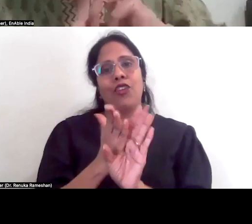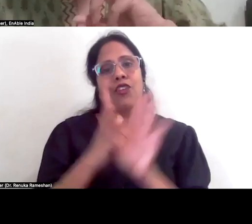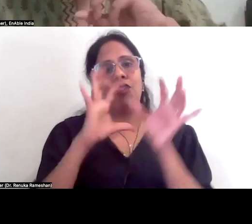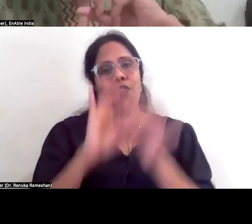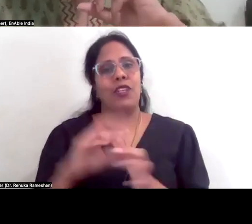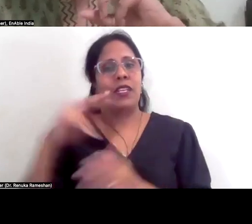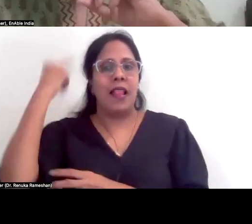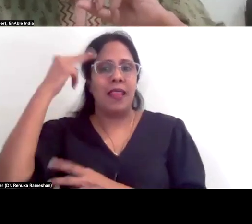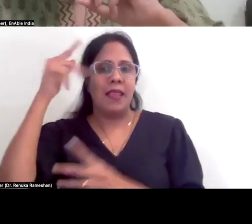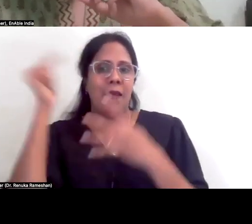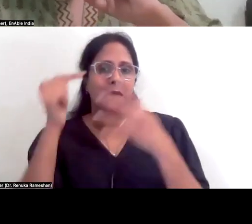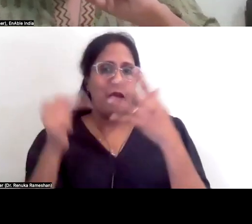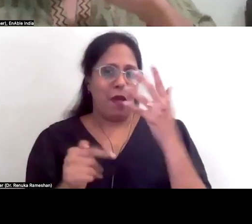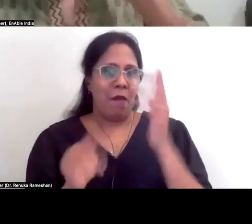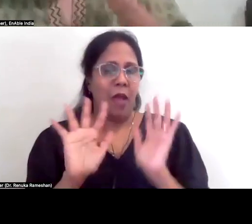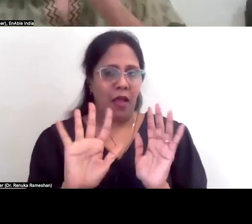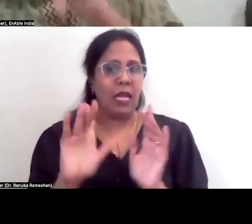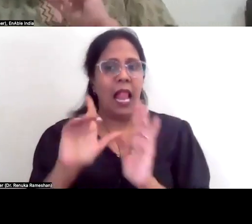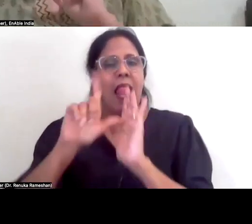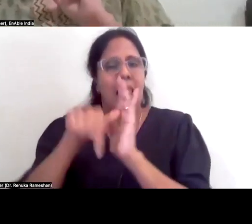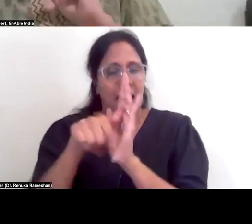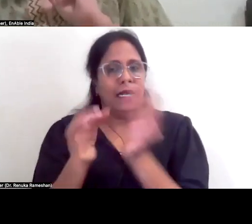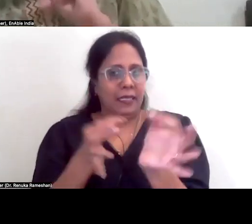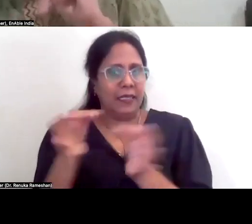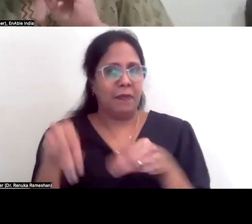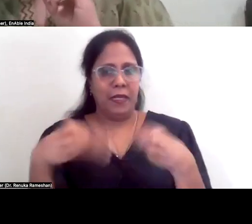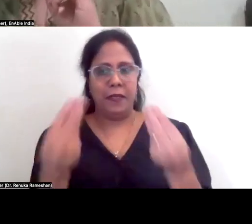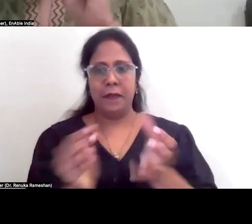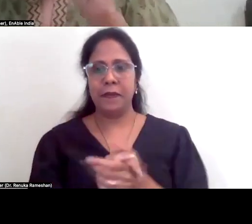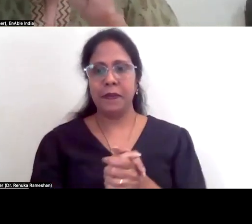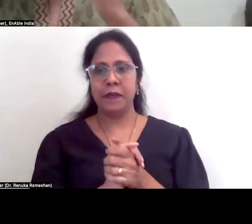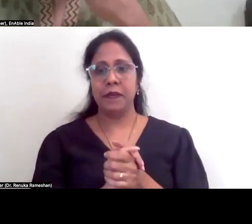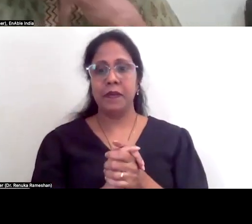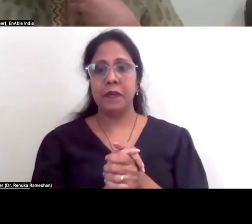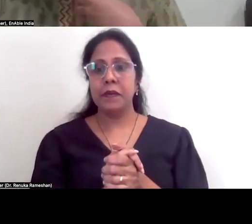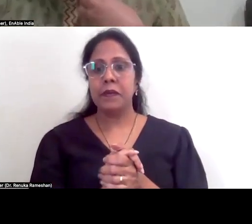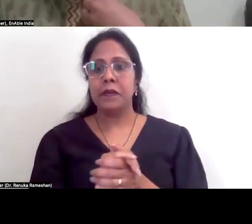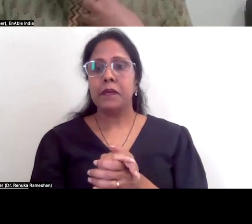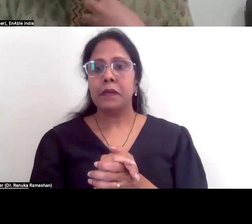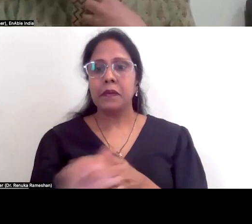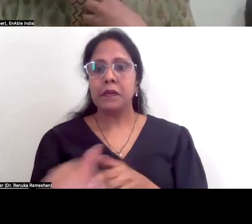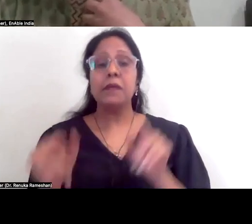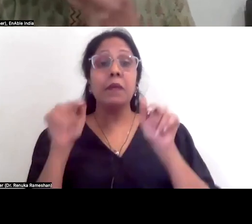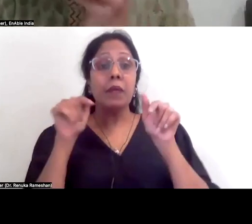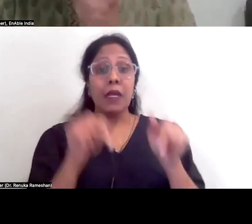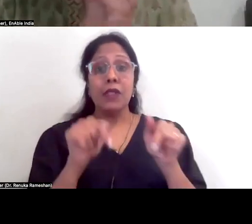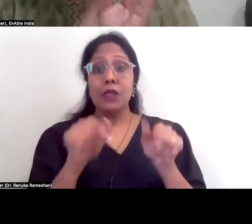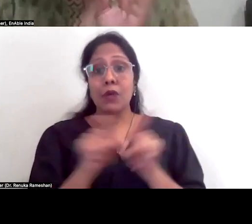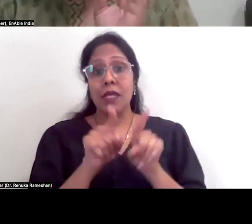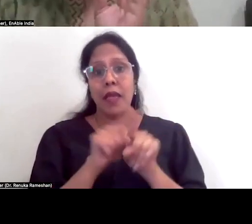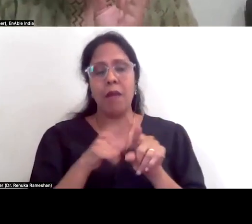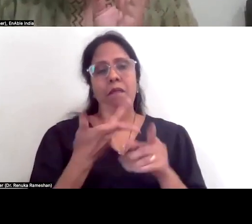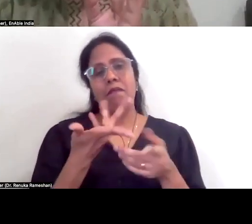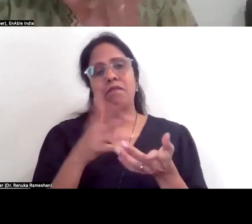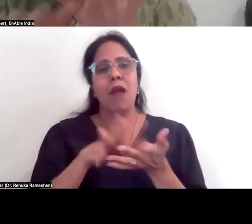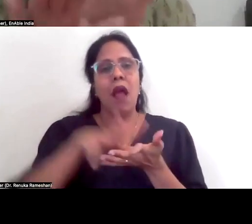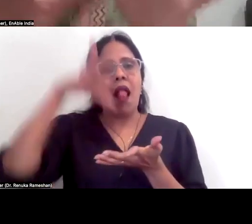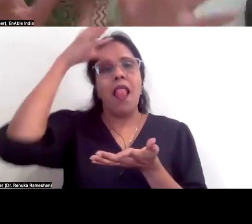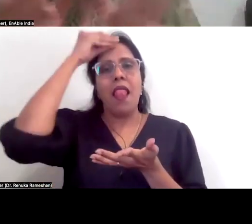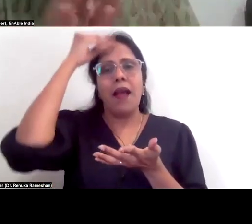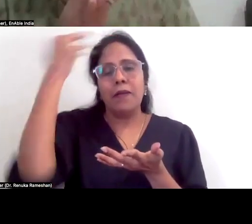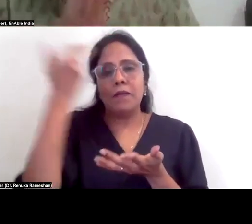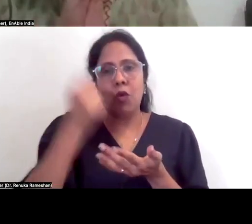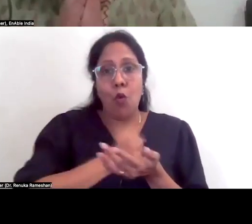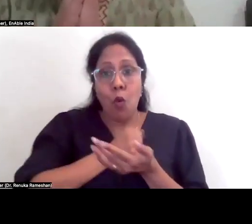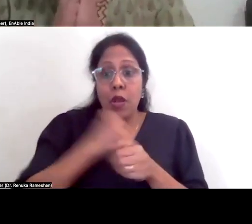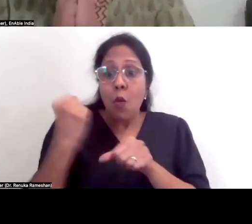little later, right? So my understanding about relational power, I'll just tell you a learning from our work. It's a very simple thing, and all